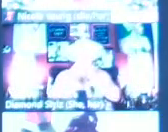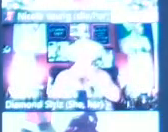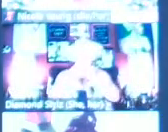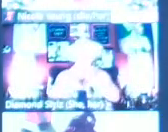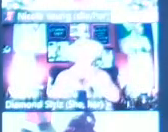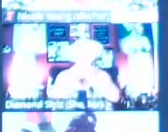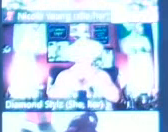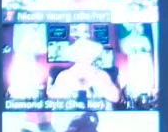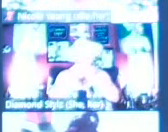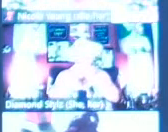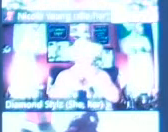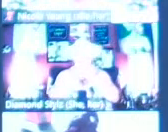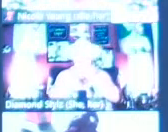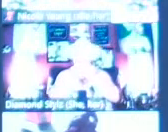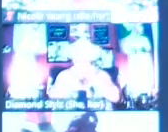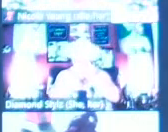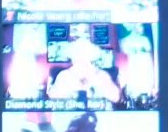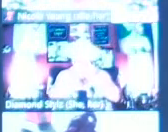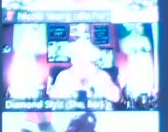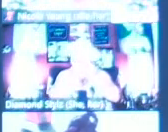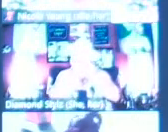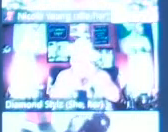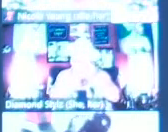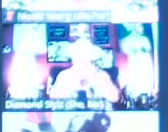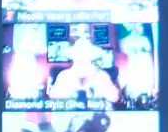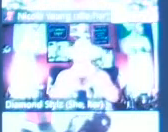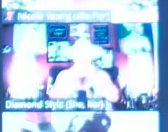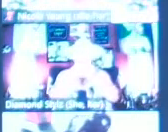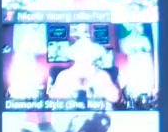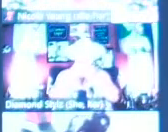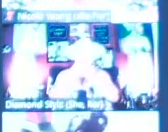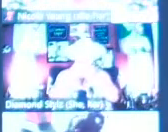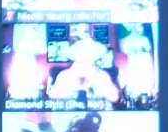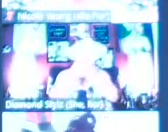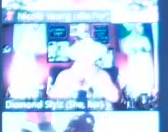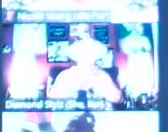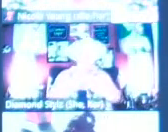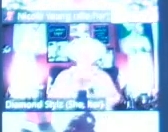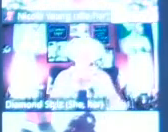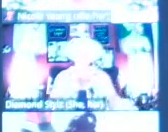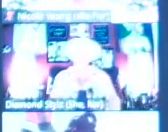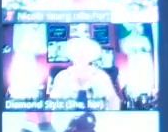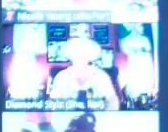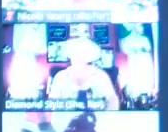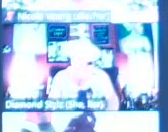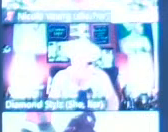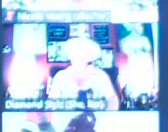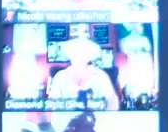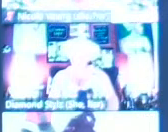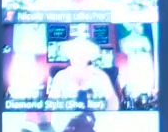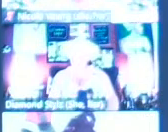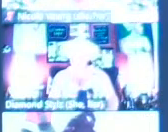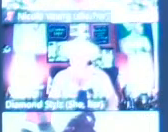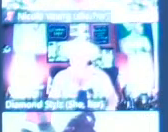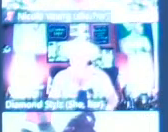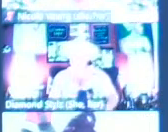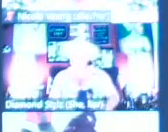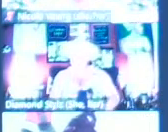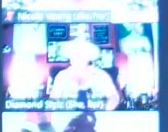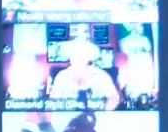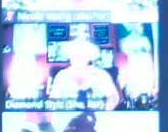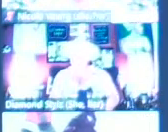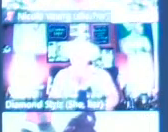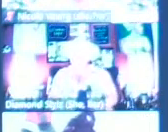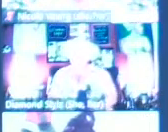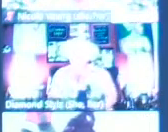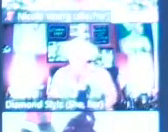represented, not Black women. It's frustrating. Hashtag miss me with Misogynoir. We have another one. We